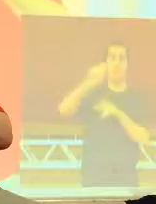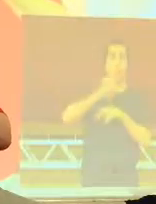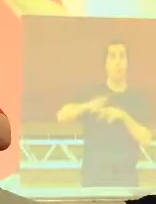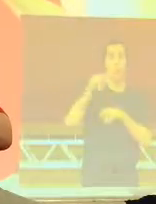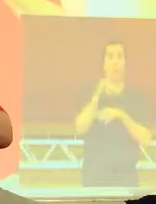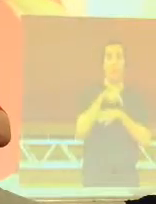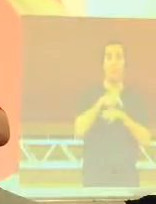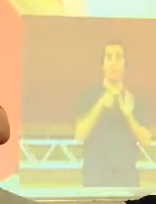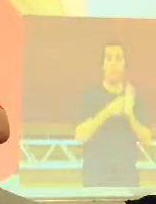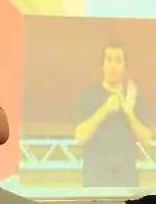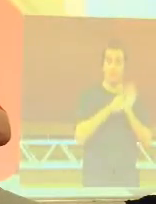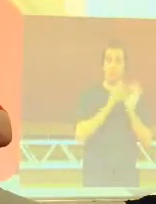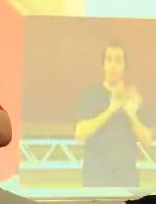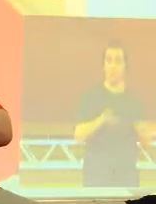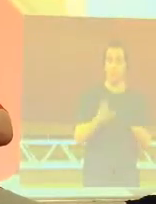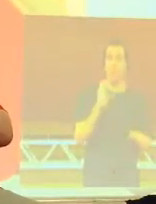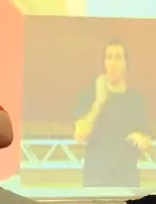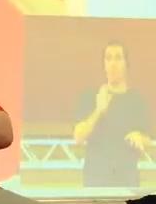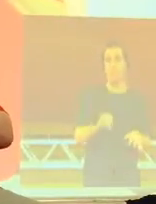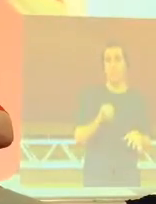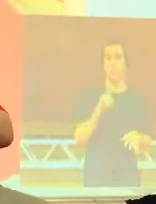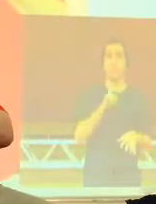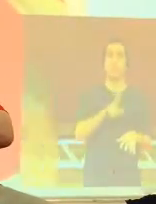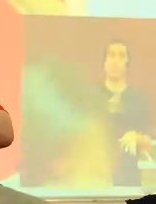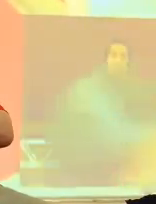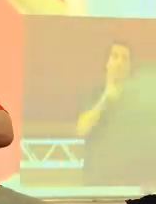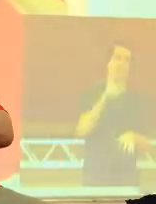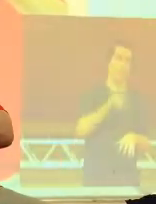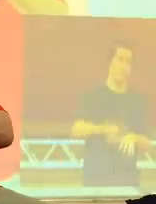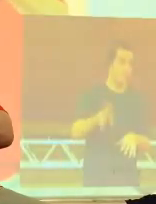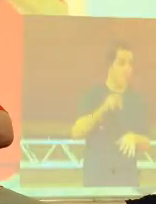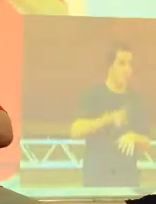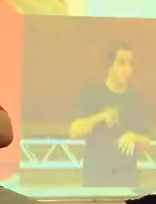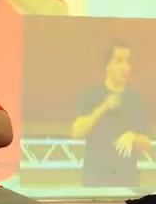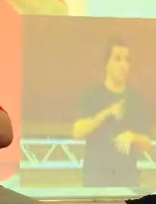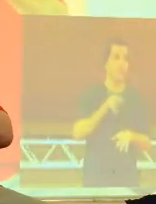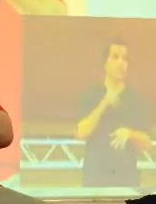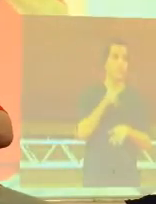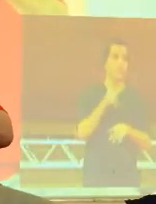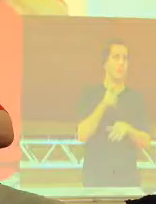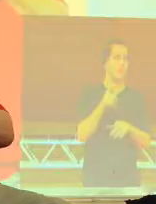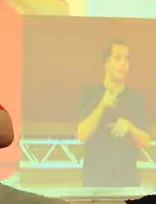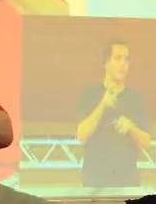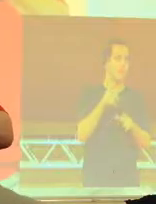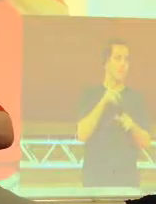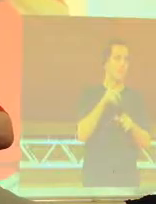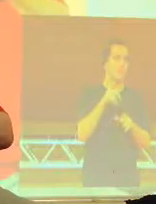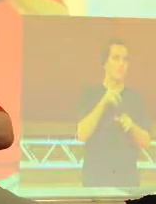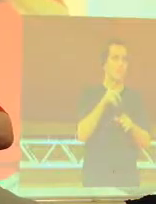could get a job doing that. And there are companies that develop free software